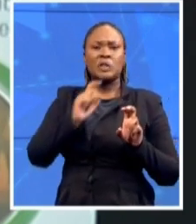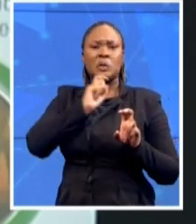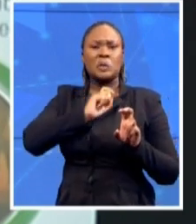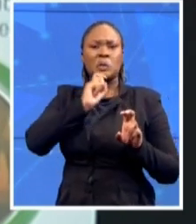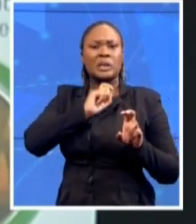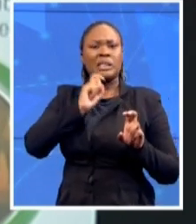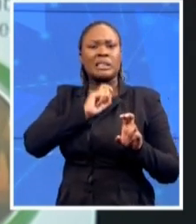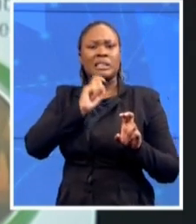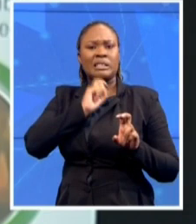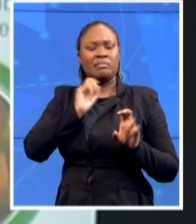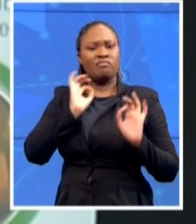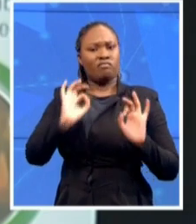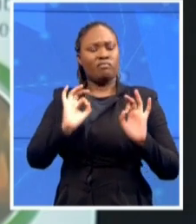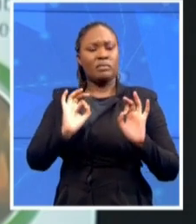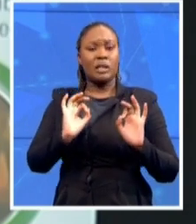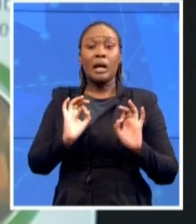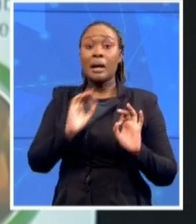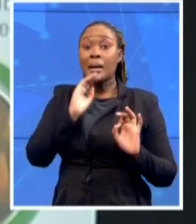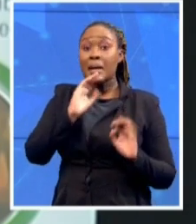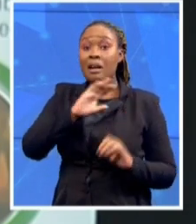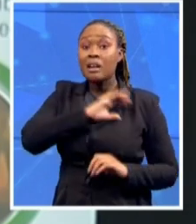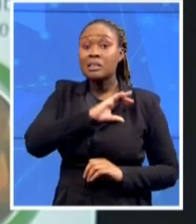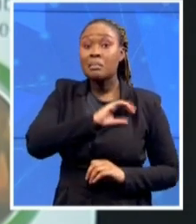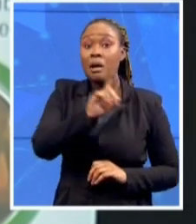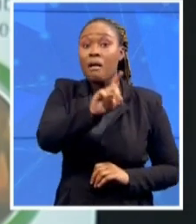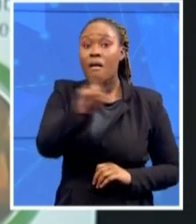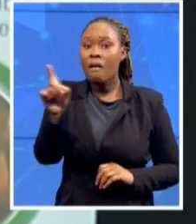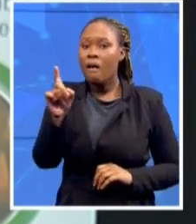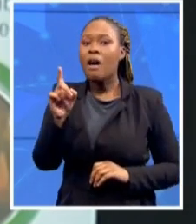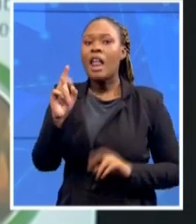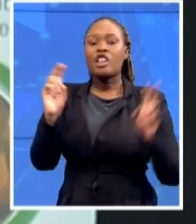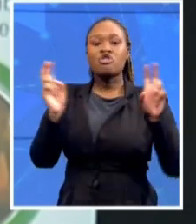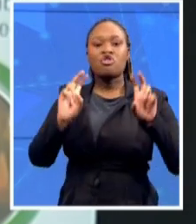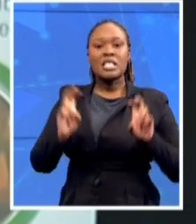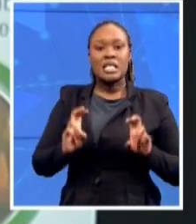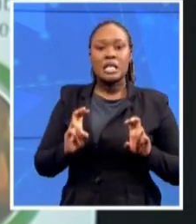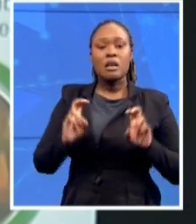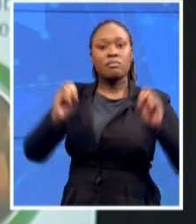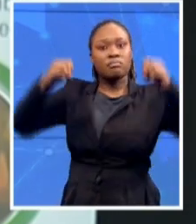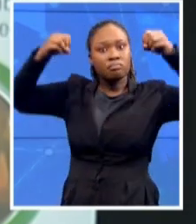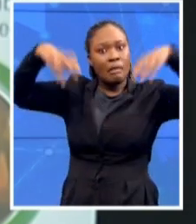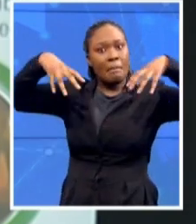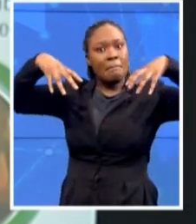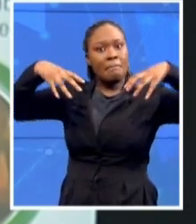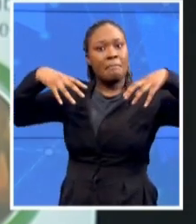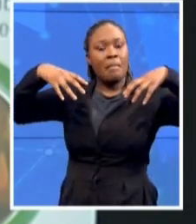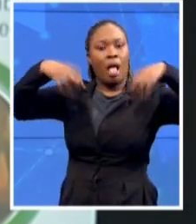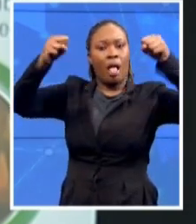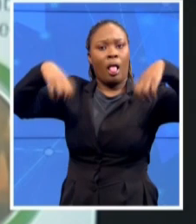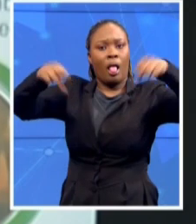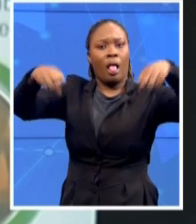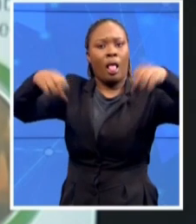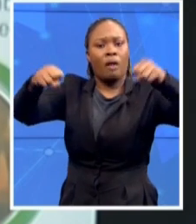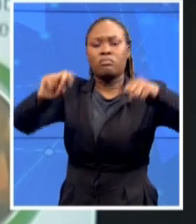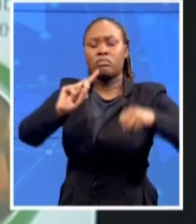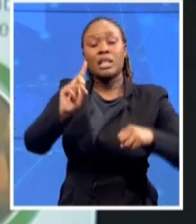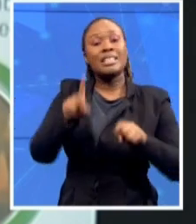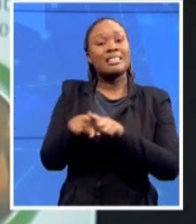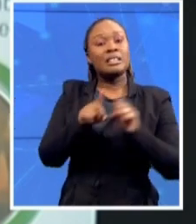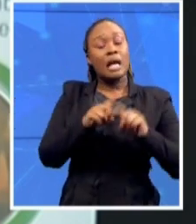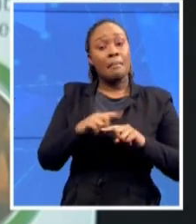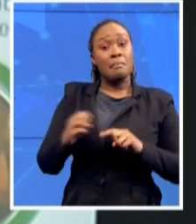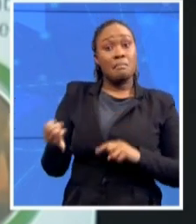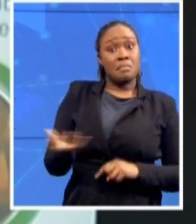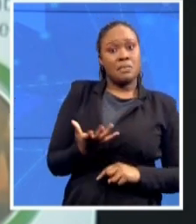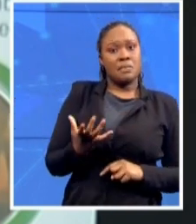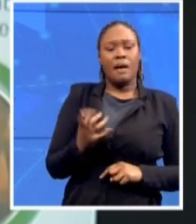more affordable and more reliable electricity. And in the spirit of trust, I also want to make a commitment